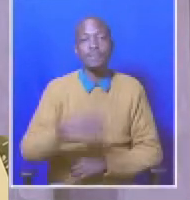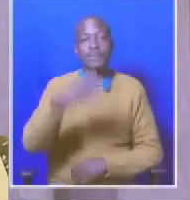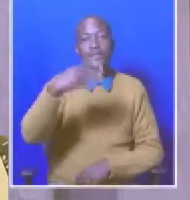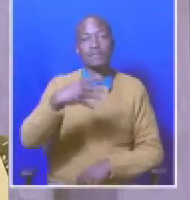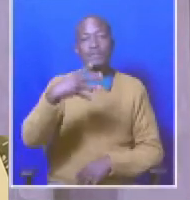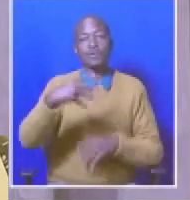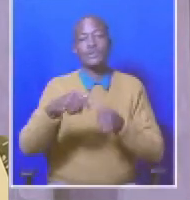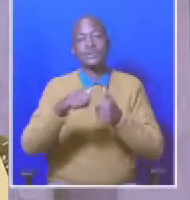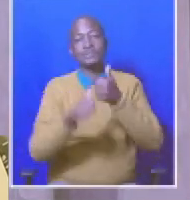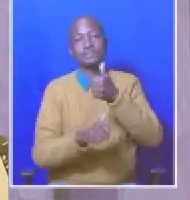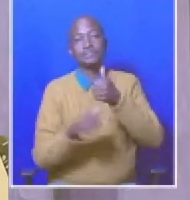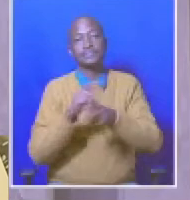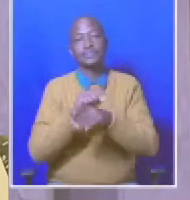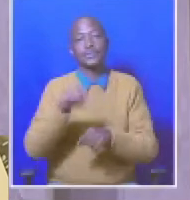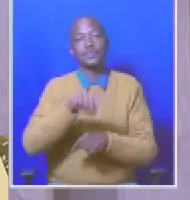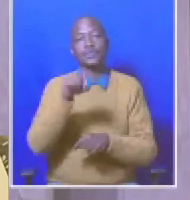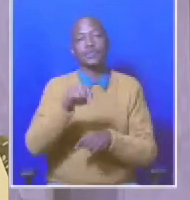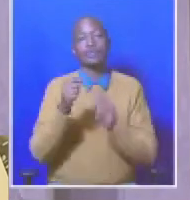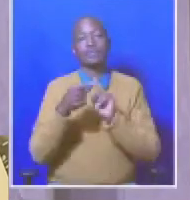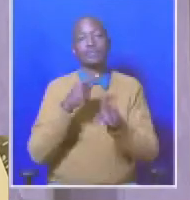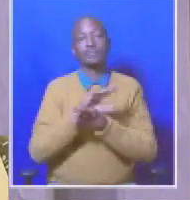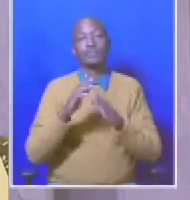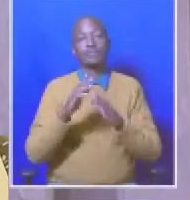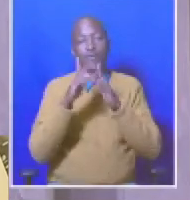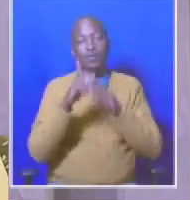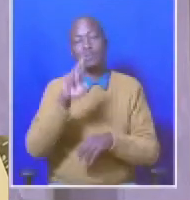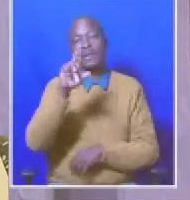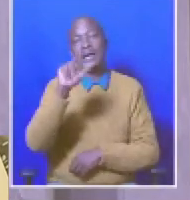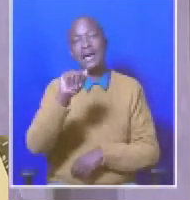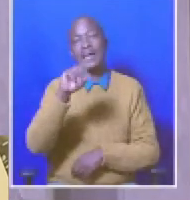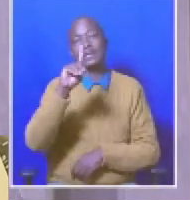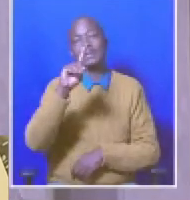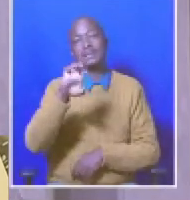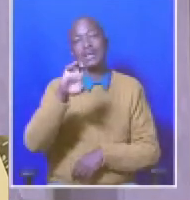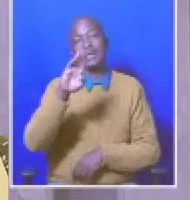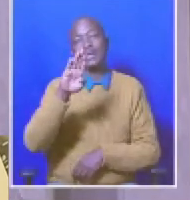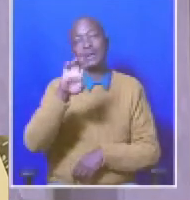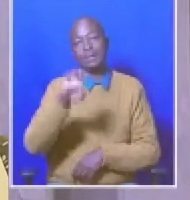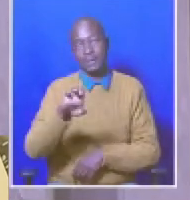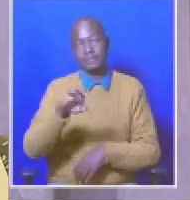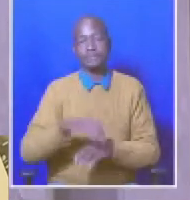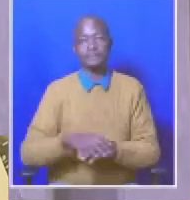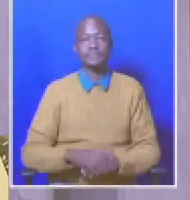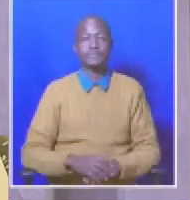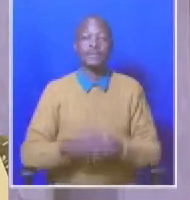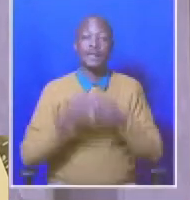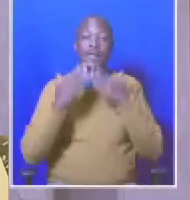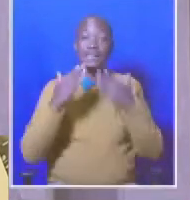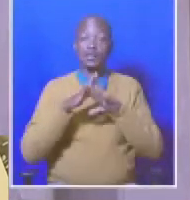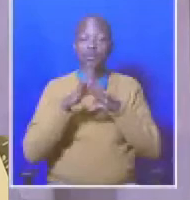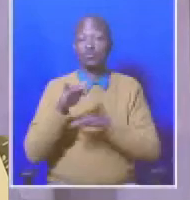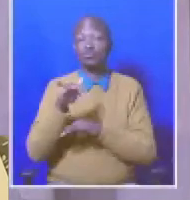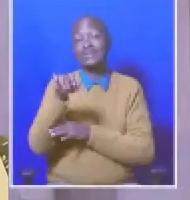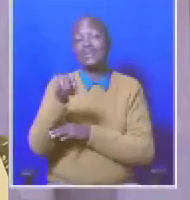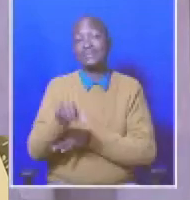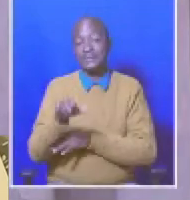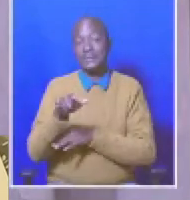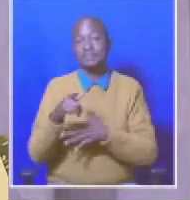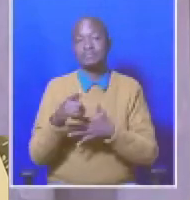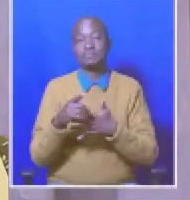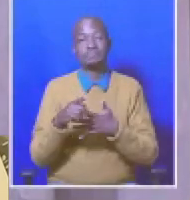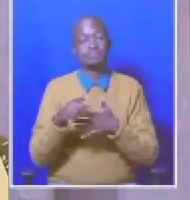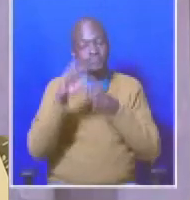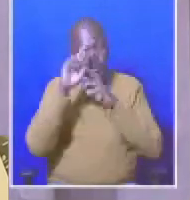fourth supplementary question from Honorable Hadebe. Thank you, Honorable Chairperson, Honorable